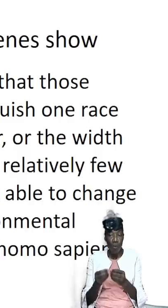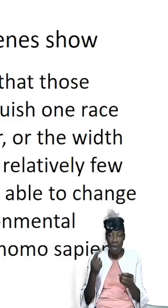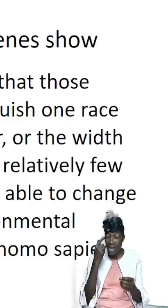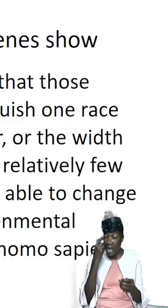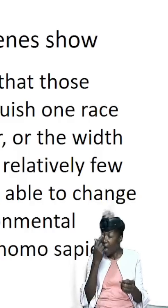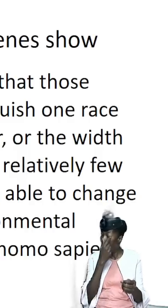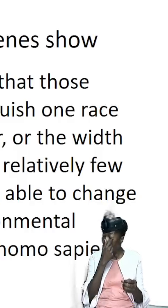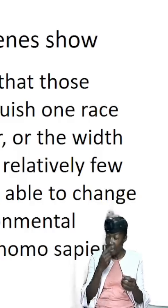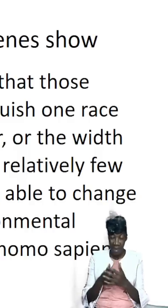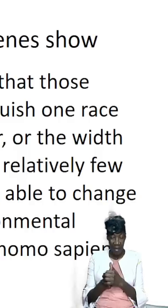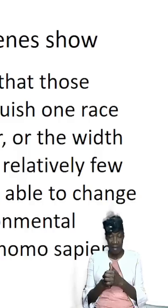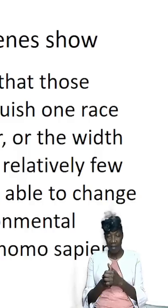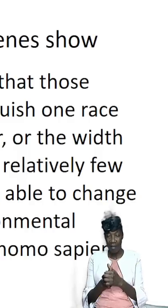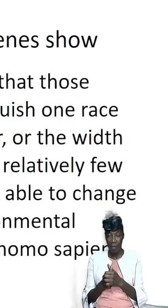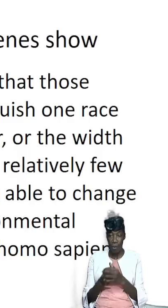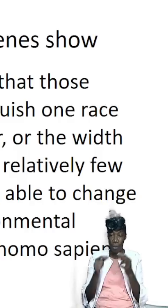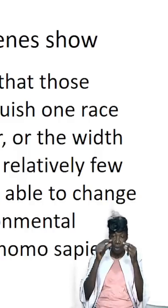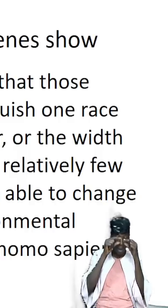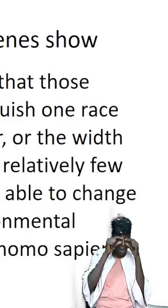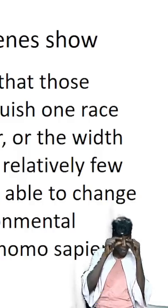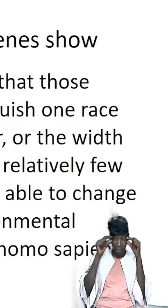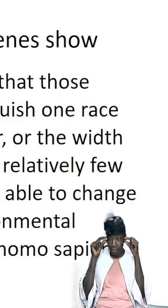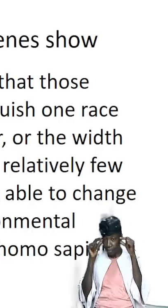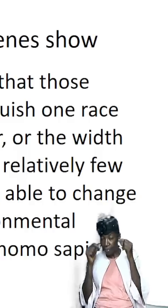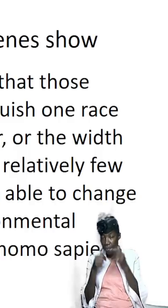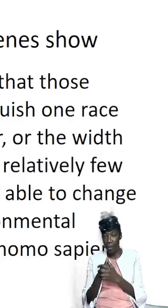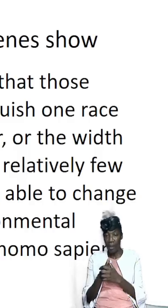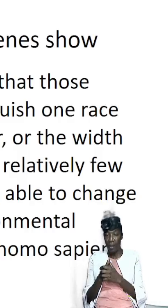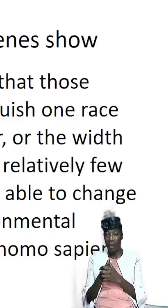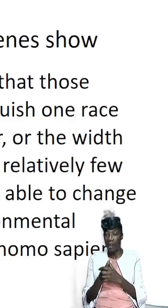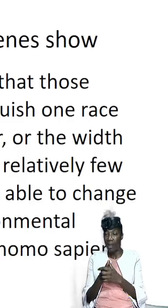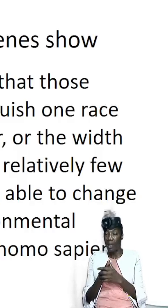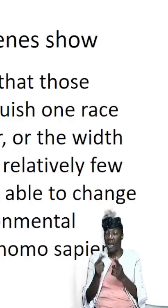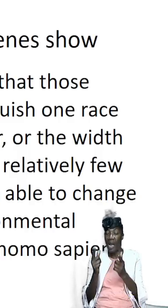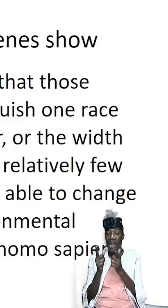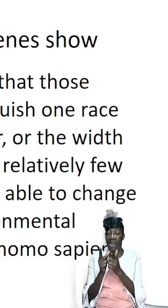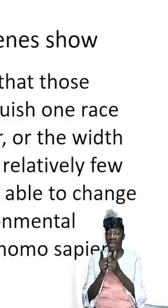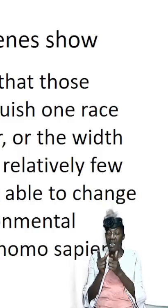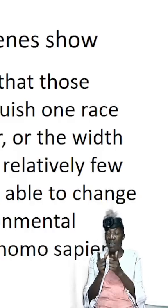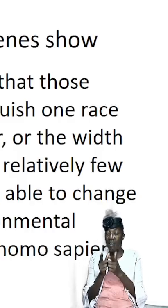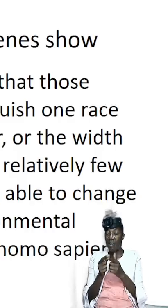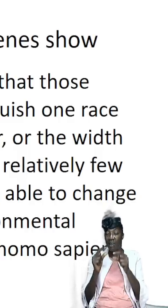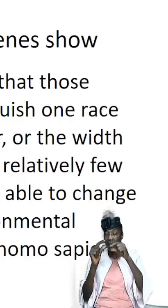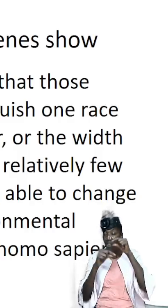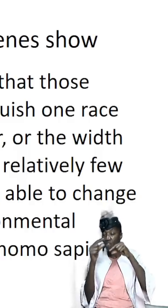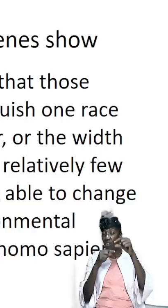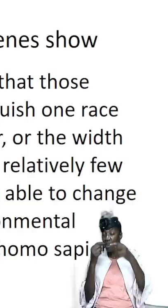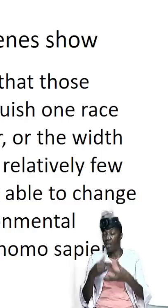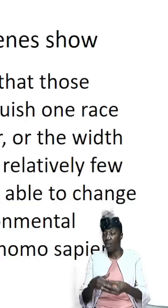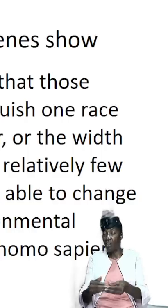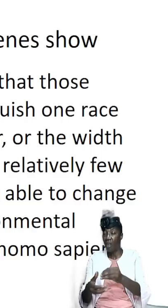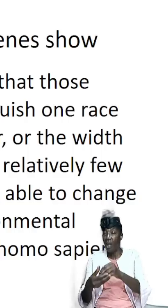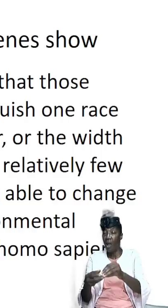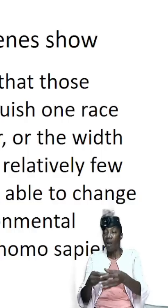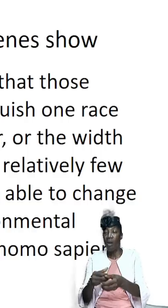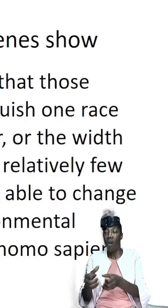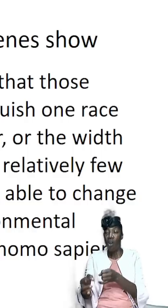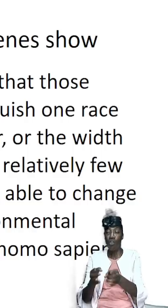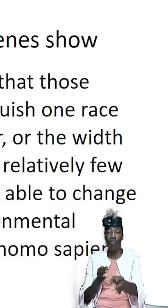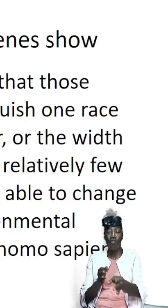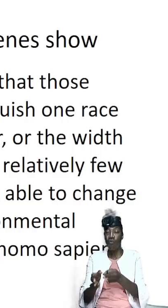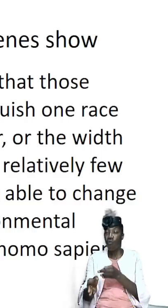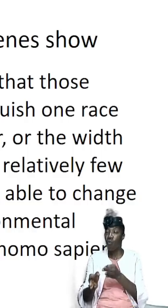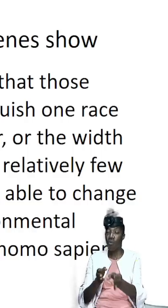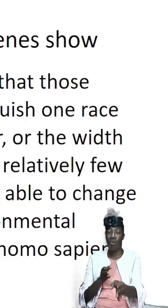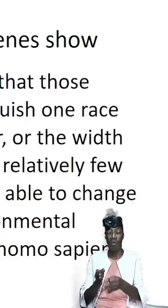skin color and the eye shape and the nose and that, is a few genes control those. And the